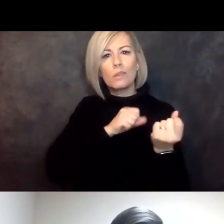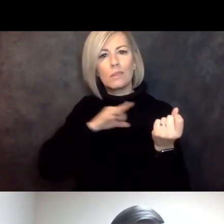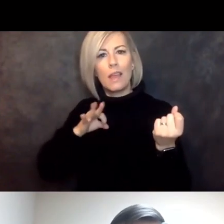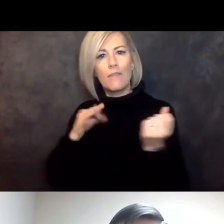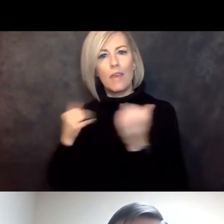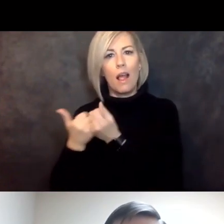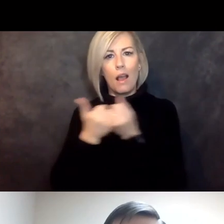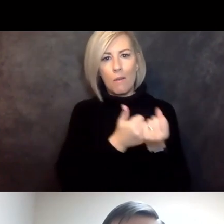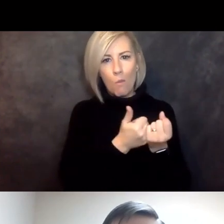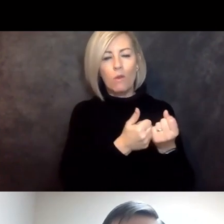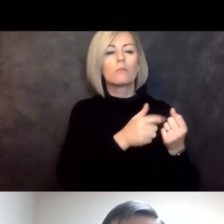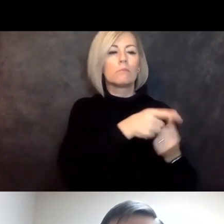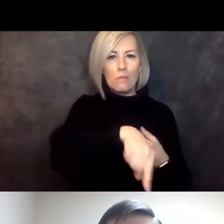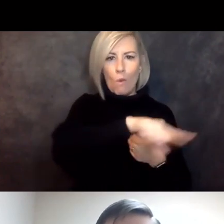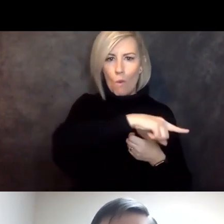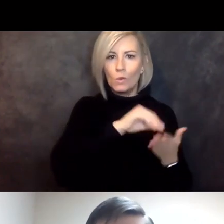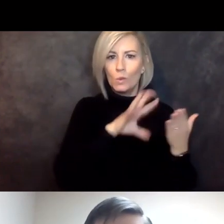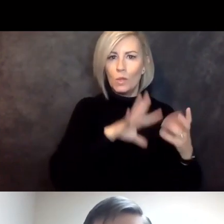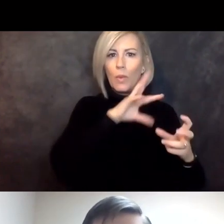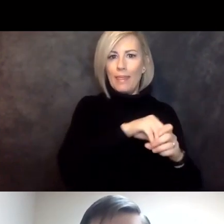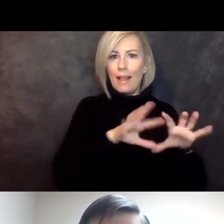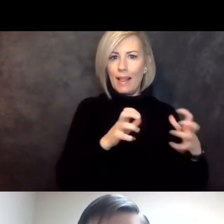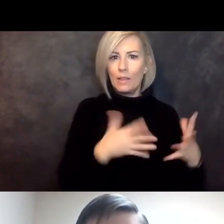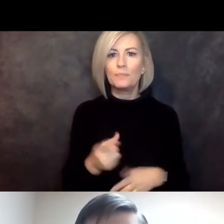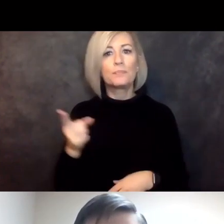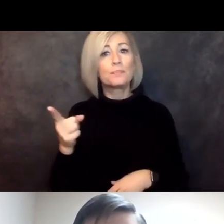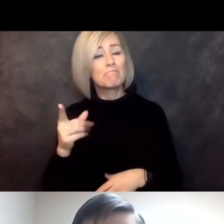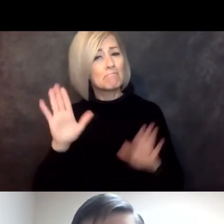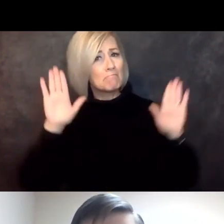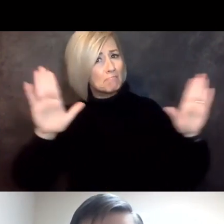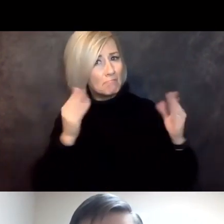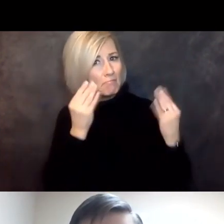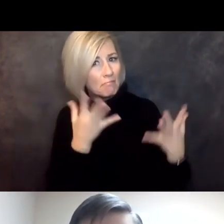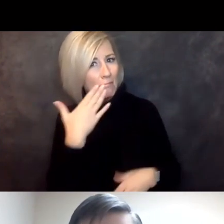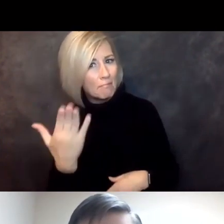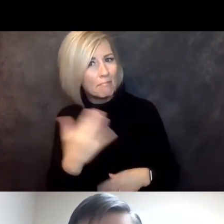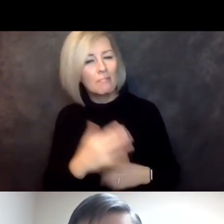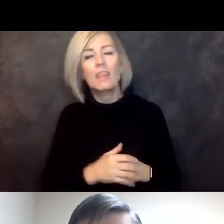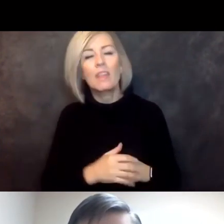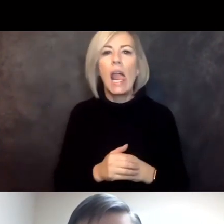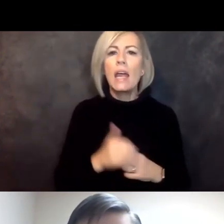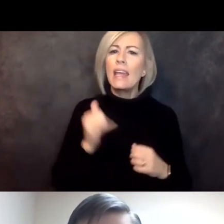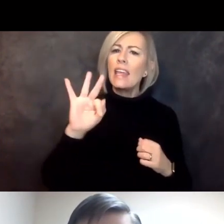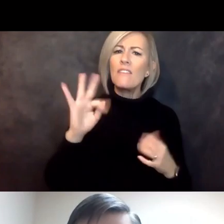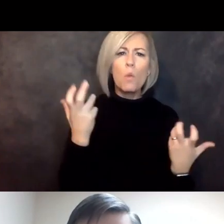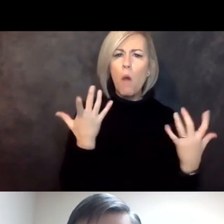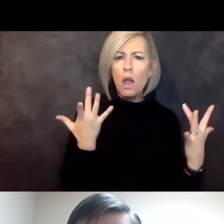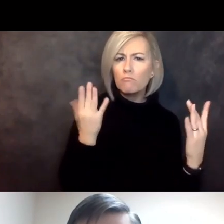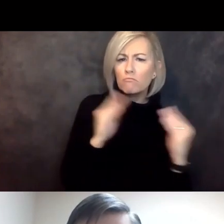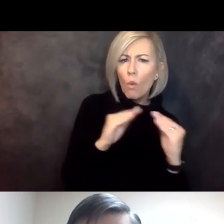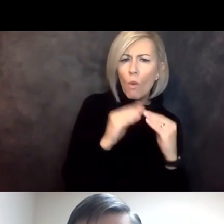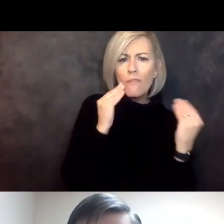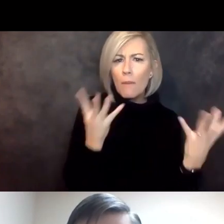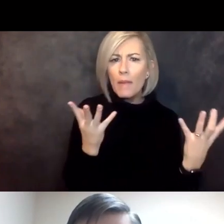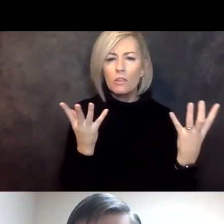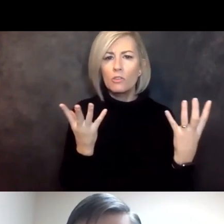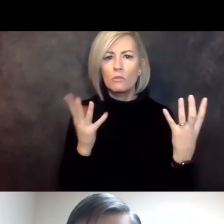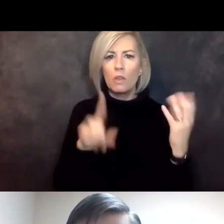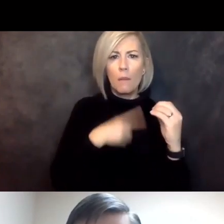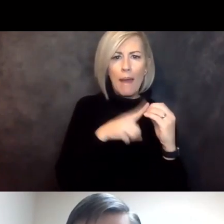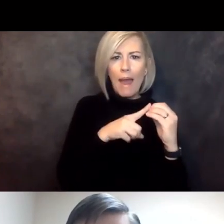the students in the classroom as well. All right. Great information. If someone wants to get more information about Urbana